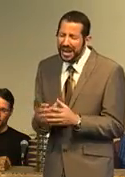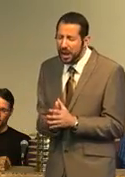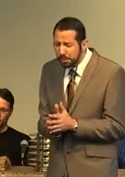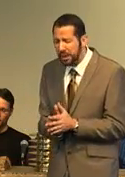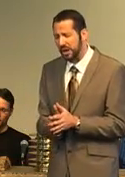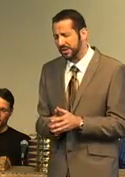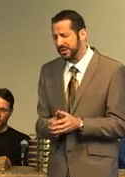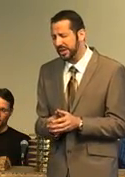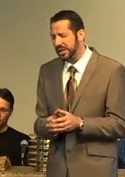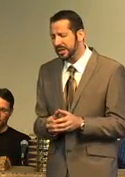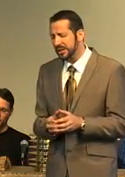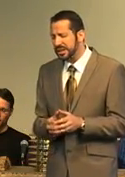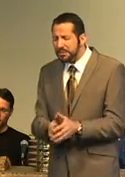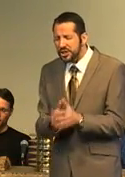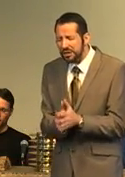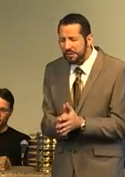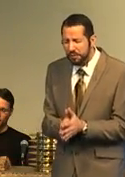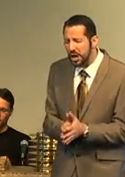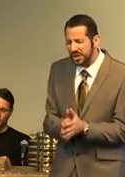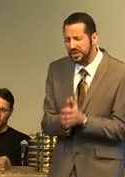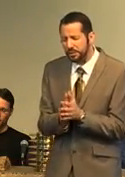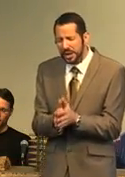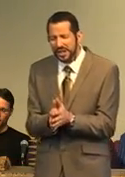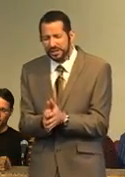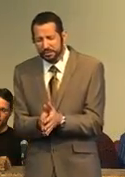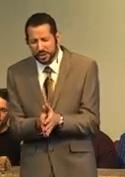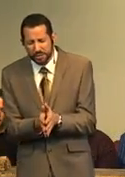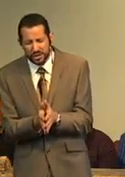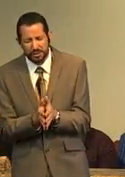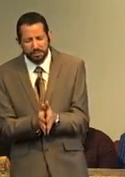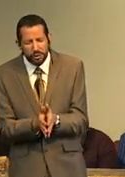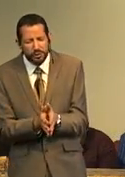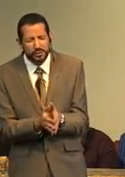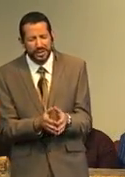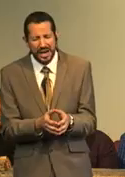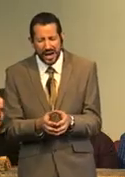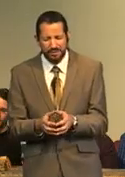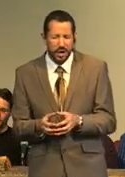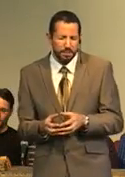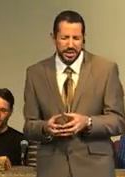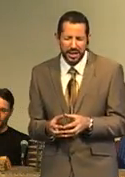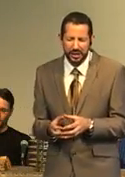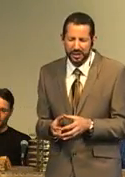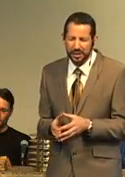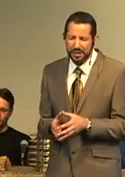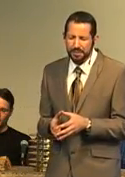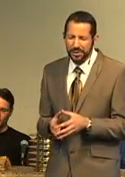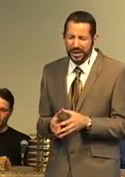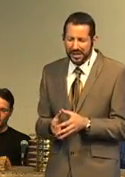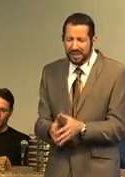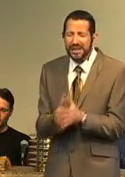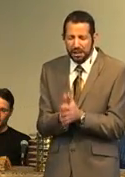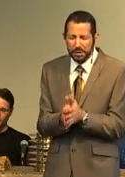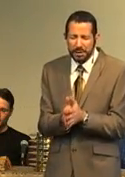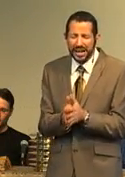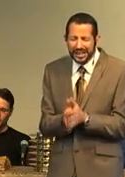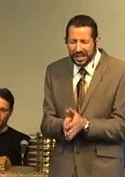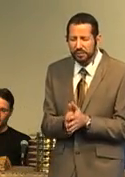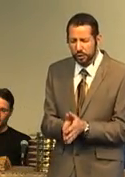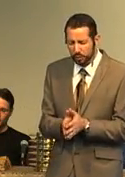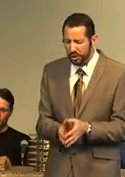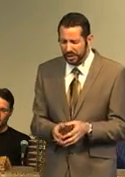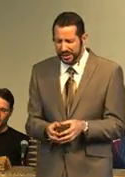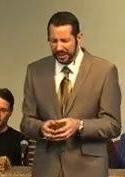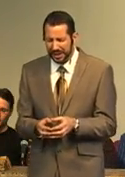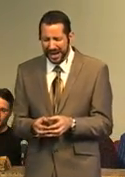illuminate our path to demonstrate for us the ways in which we should move and have our being and in that we might